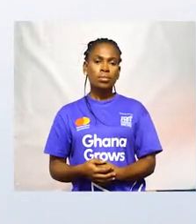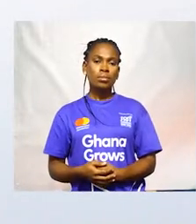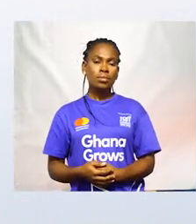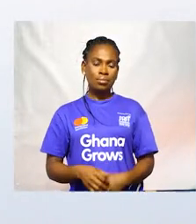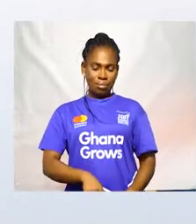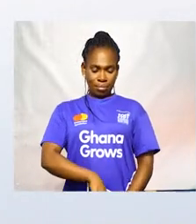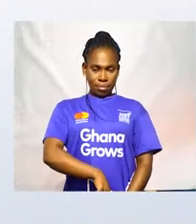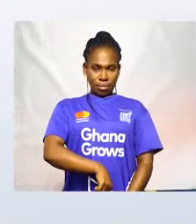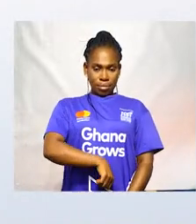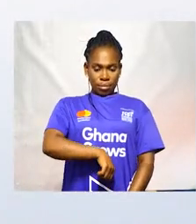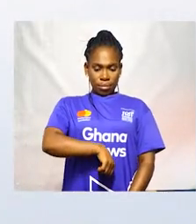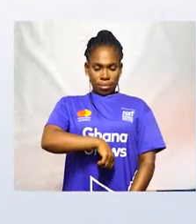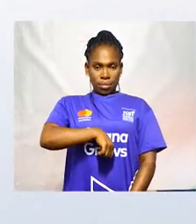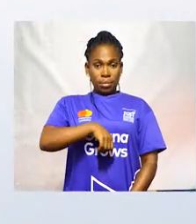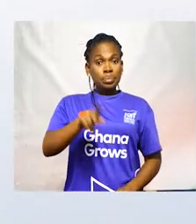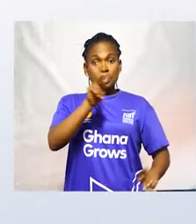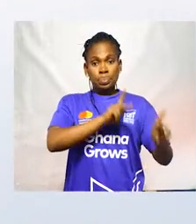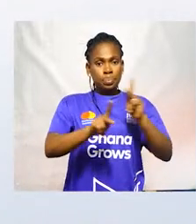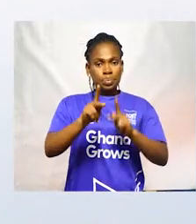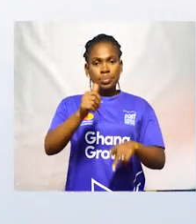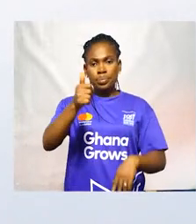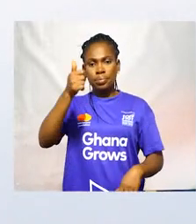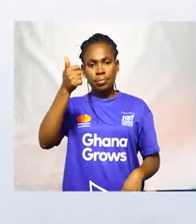Proud people are resisted.